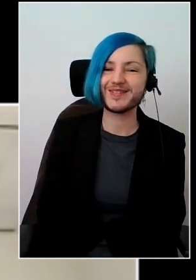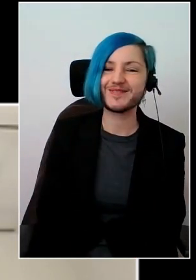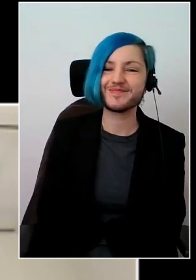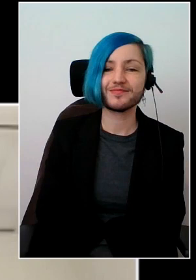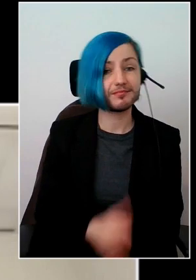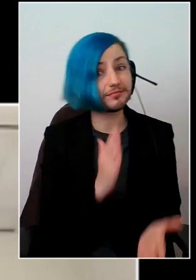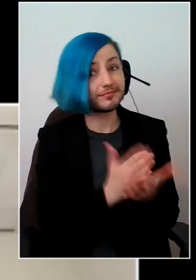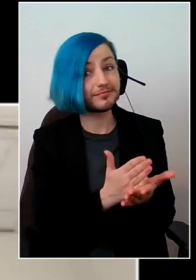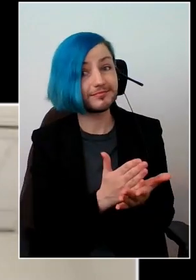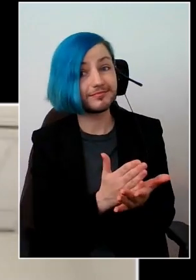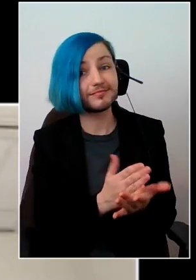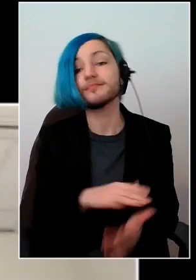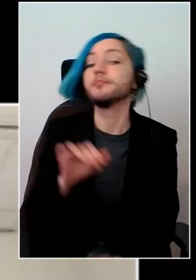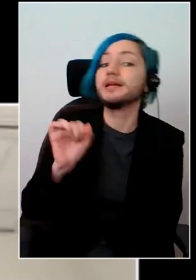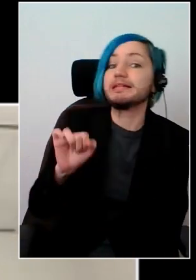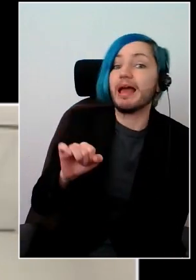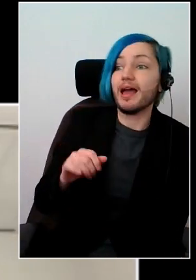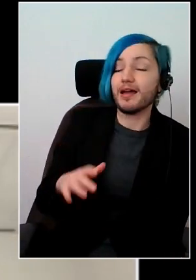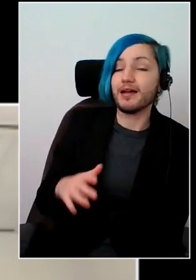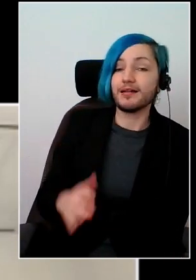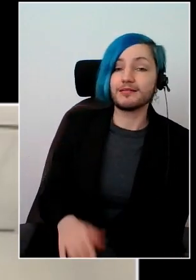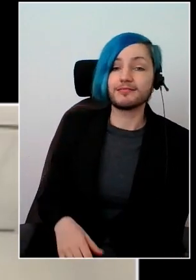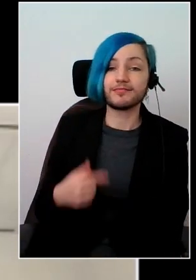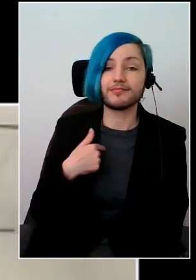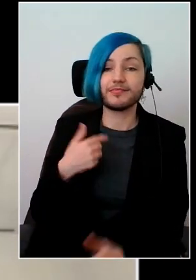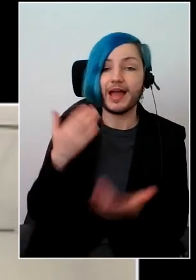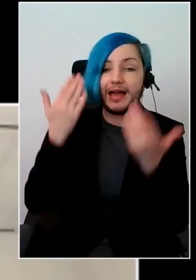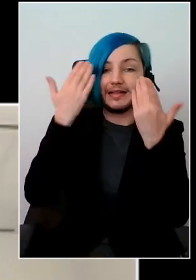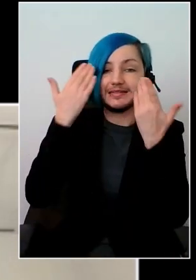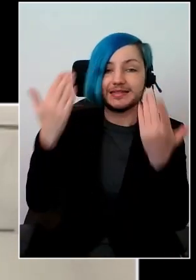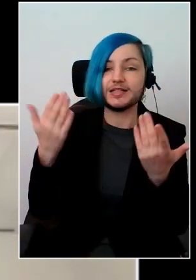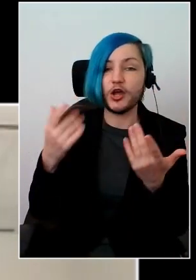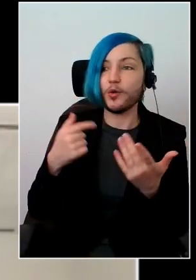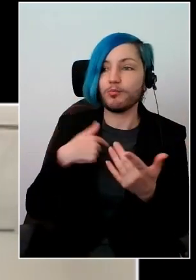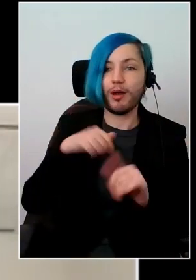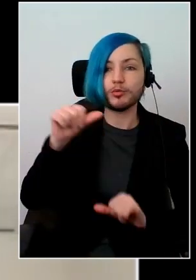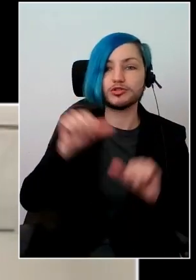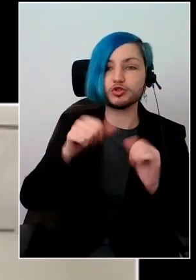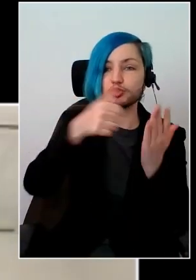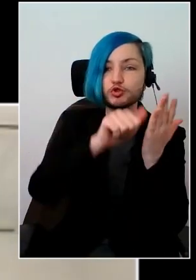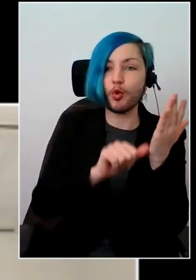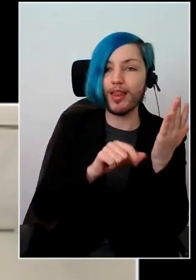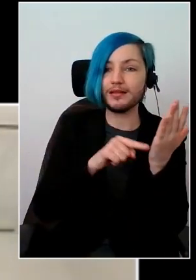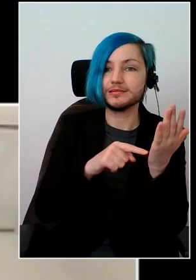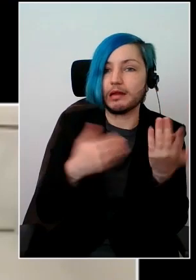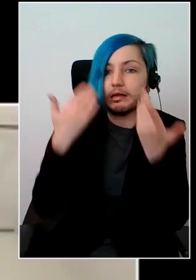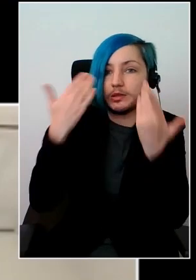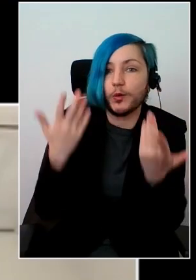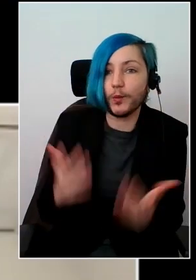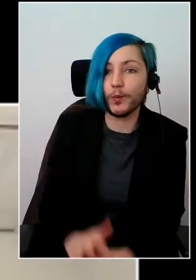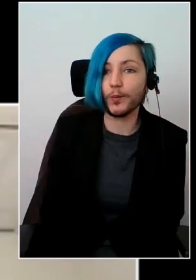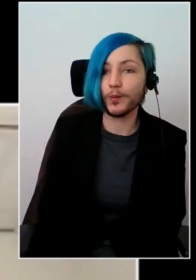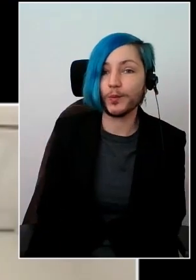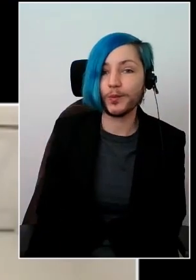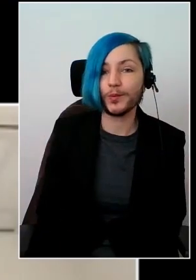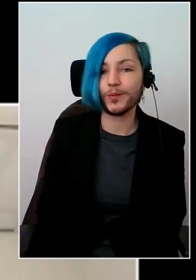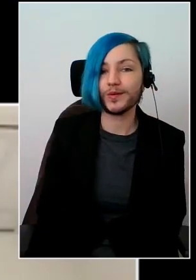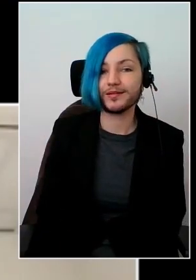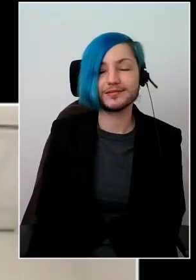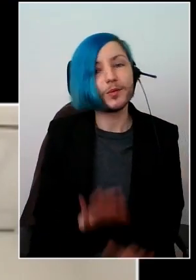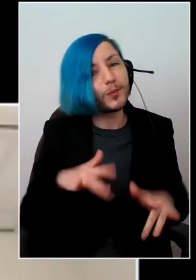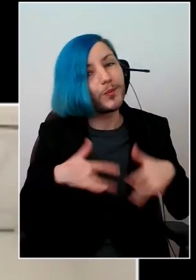Yeah, I didn't even know I'd been Shortlisted. shortlisted as a finalist. So I'm How quite are you shocked.